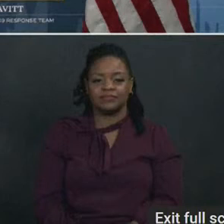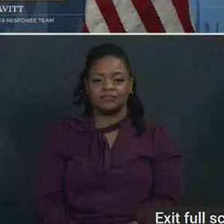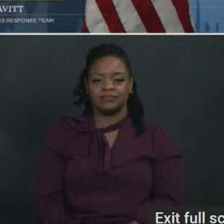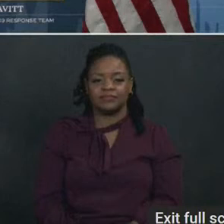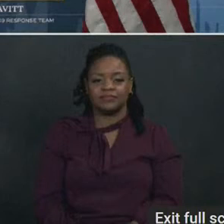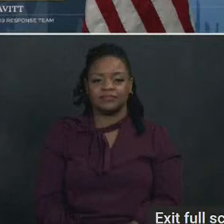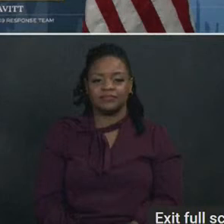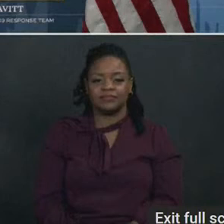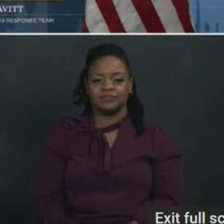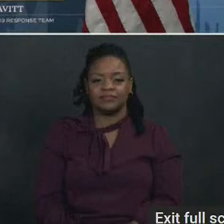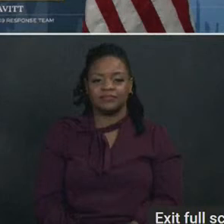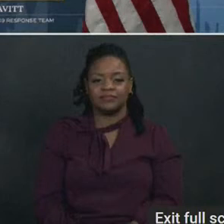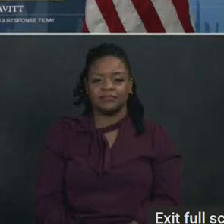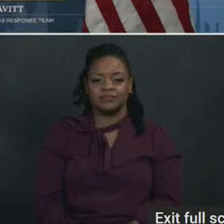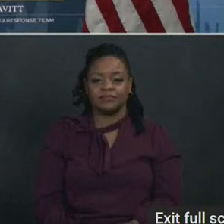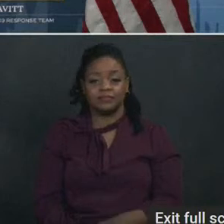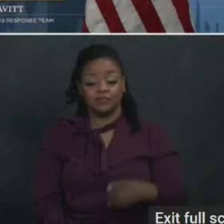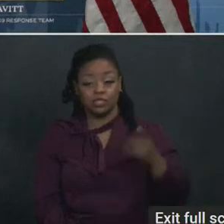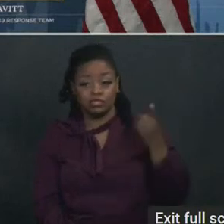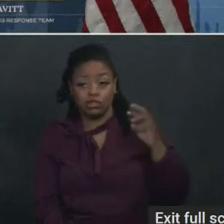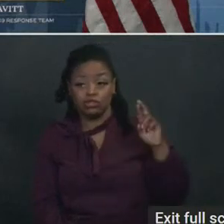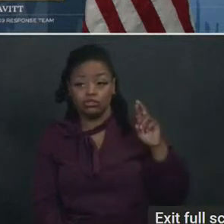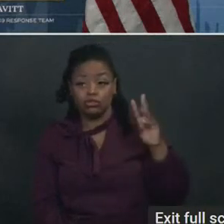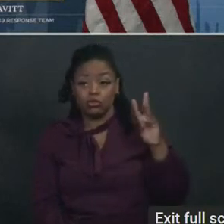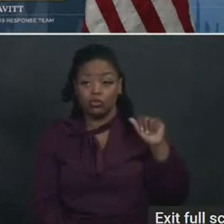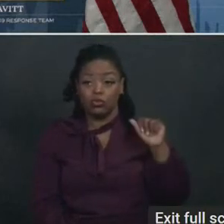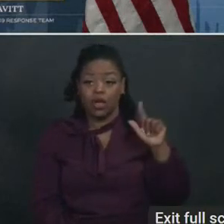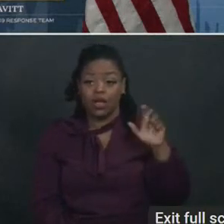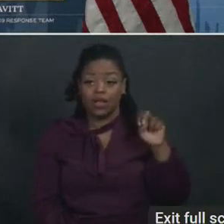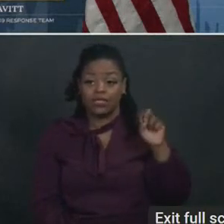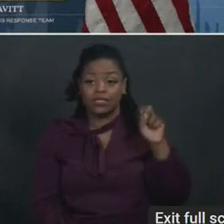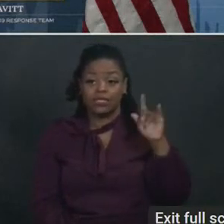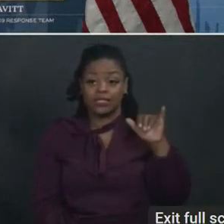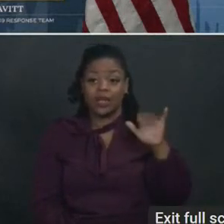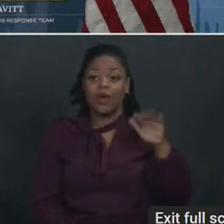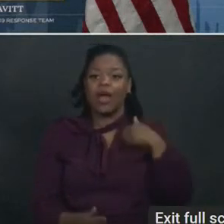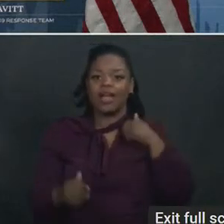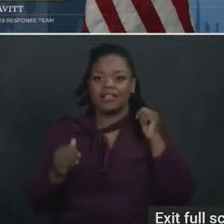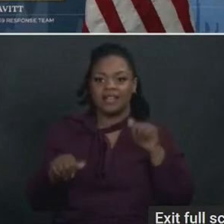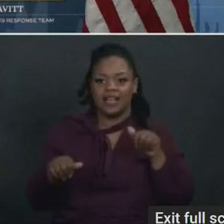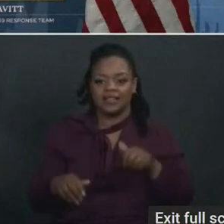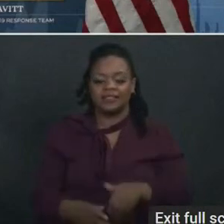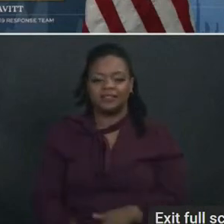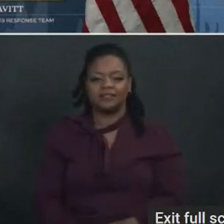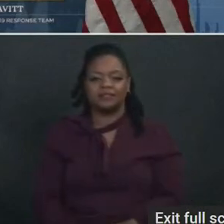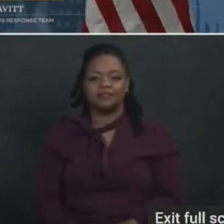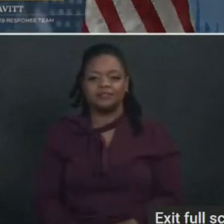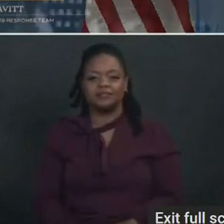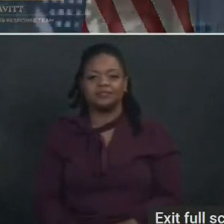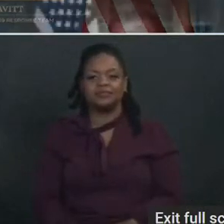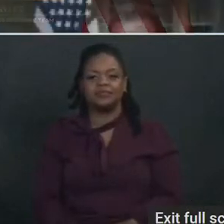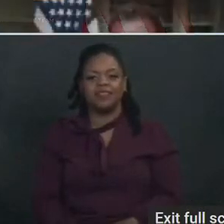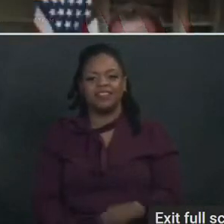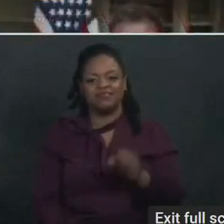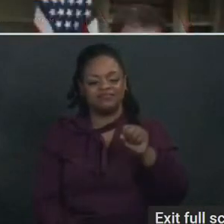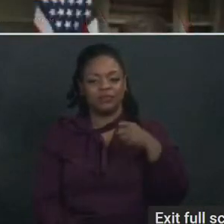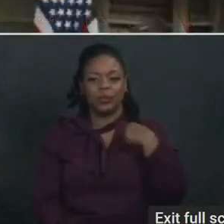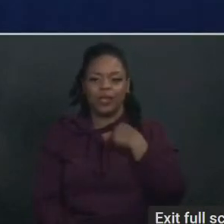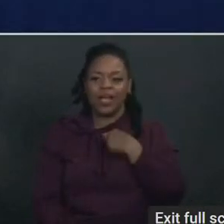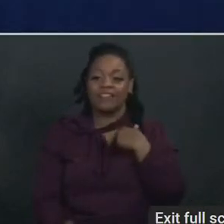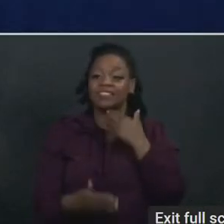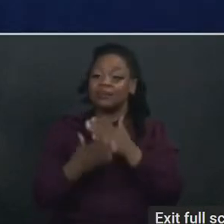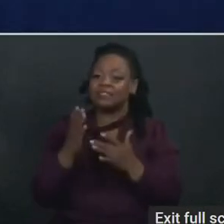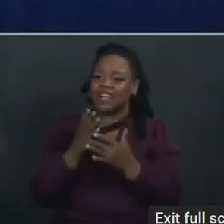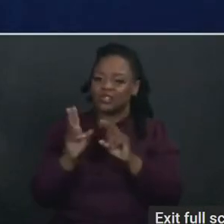Okay, Dr. Walensky, can you hear us? I can. Can you hear me? Great. We had some operational difficulties. We're over to